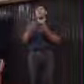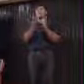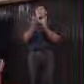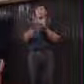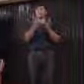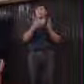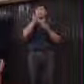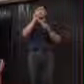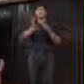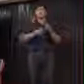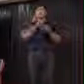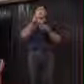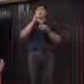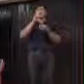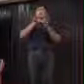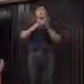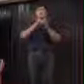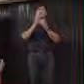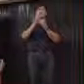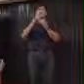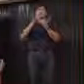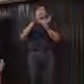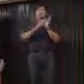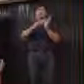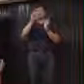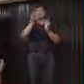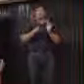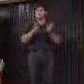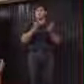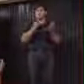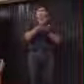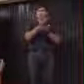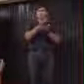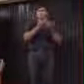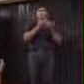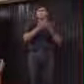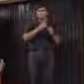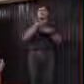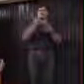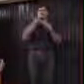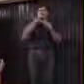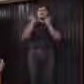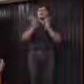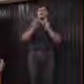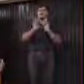years later when he was Chief Election Commissioner. He said, well, you see, Kashmir has a special state.